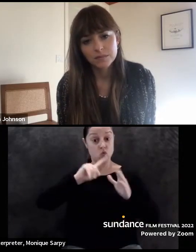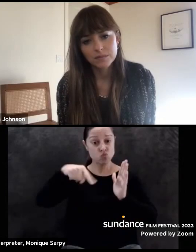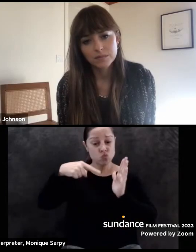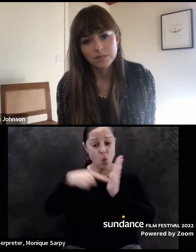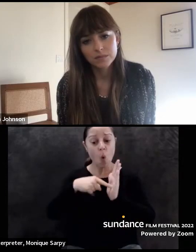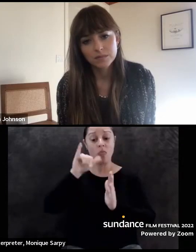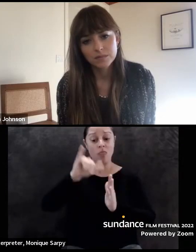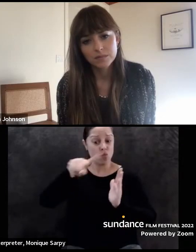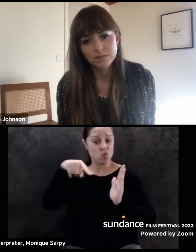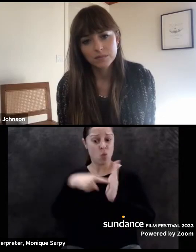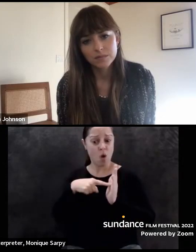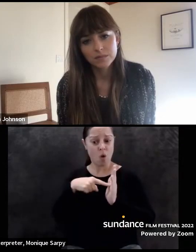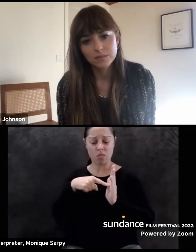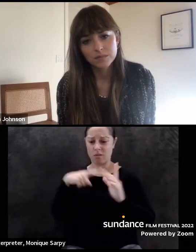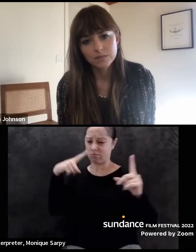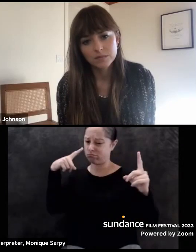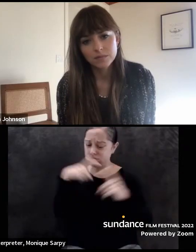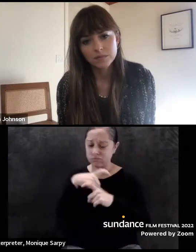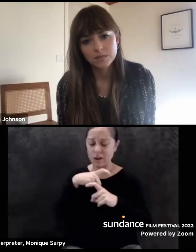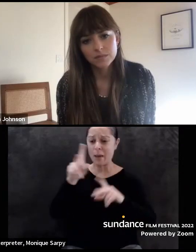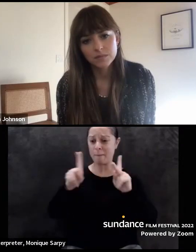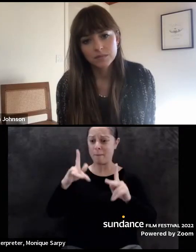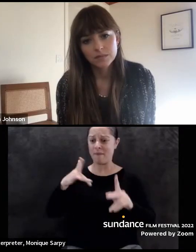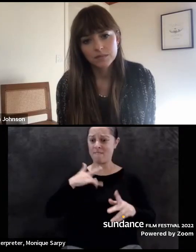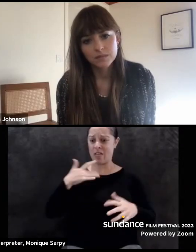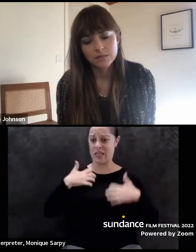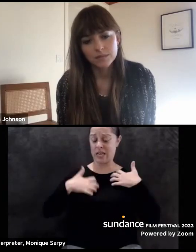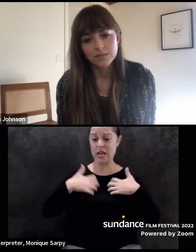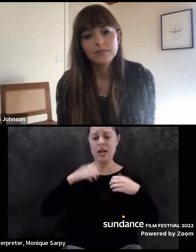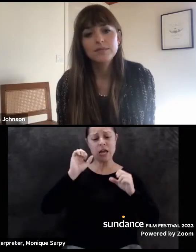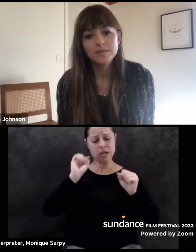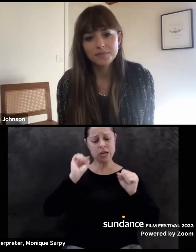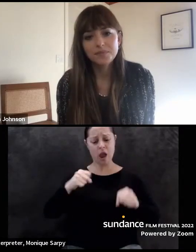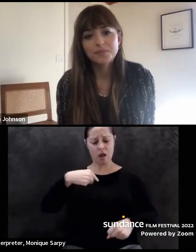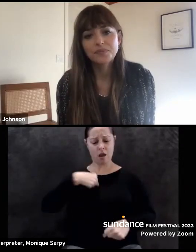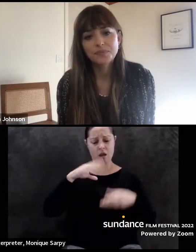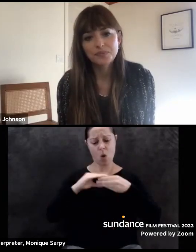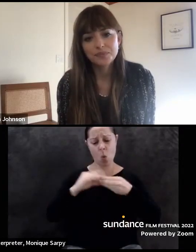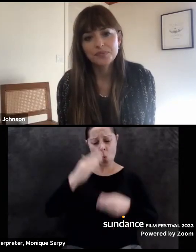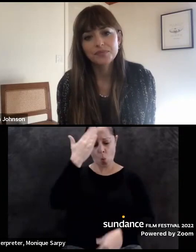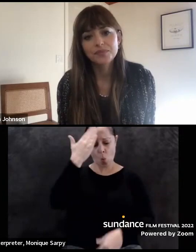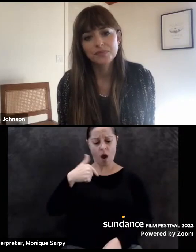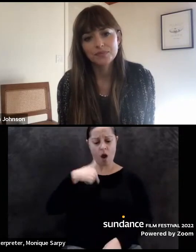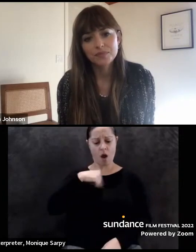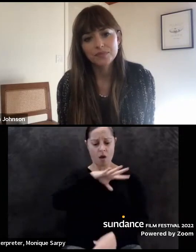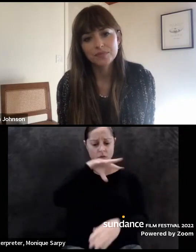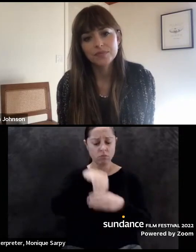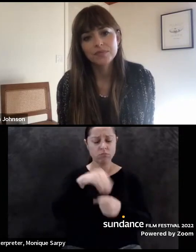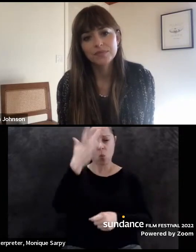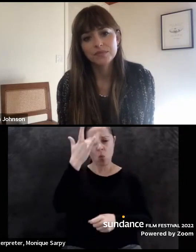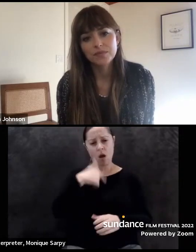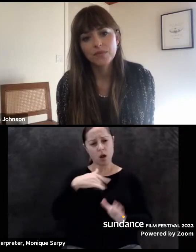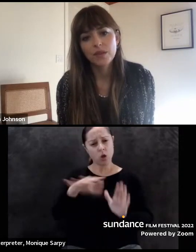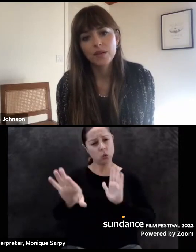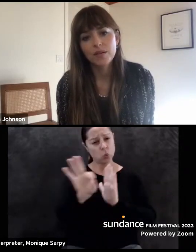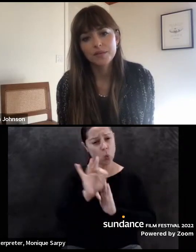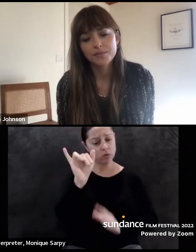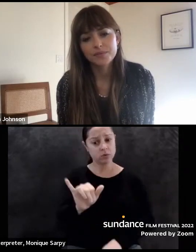might be jarred by it, can you talk about why you did it? Can you give a good perspective of why you chose that? And